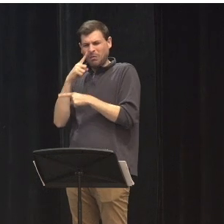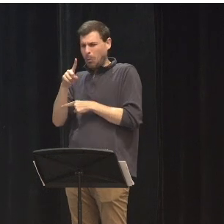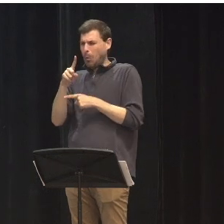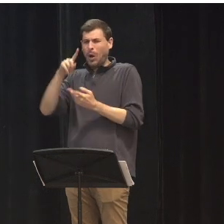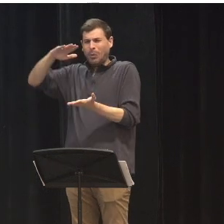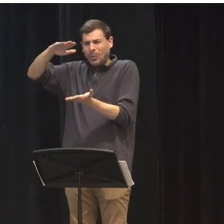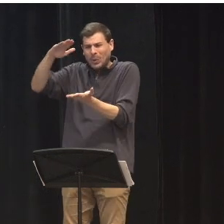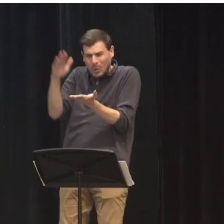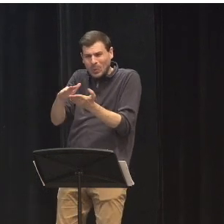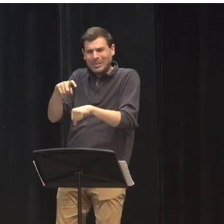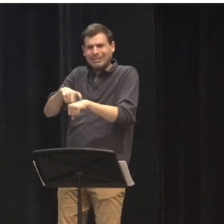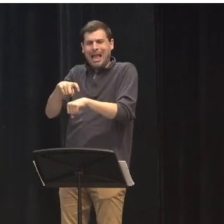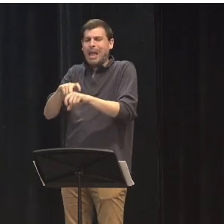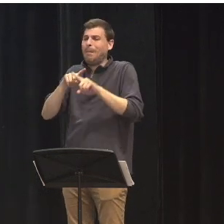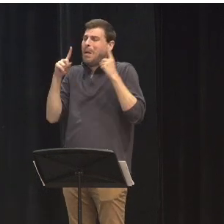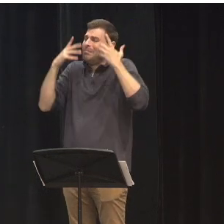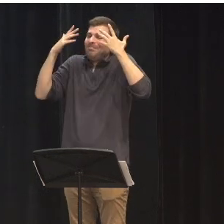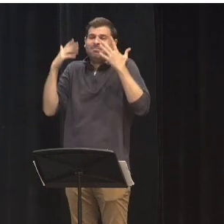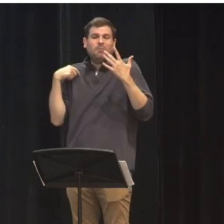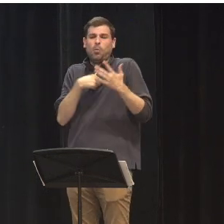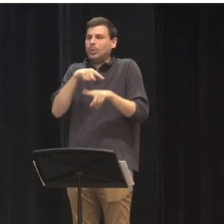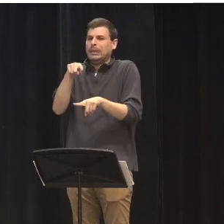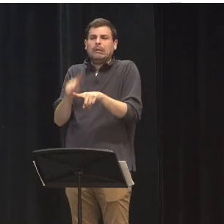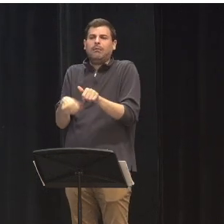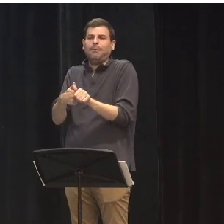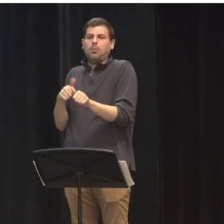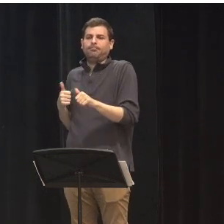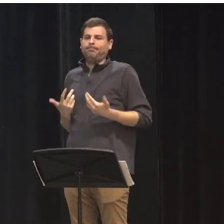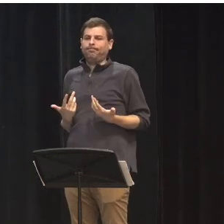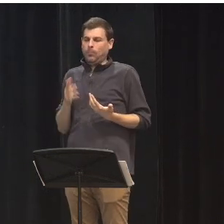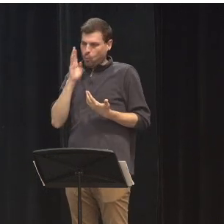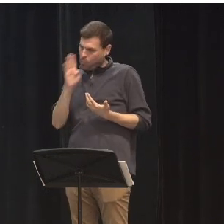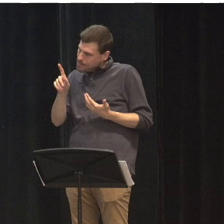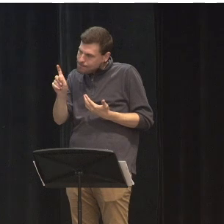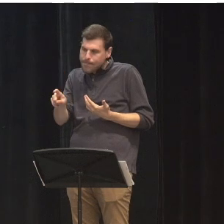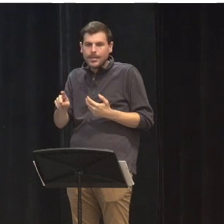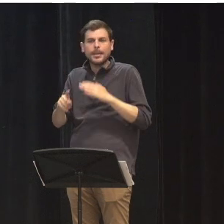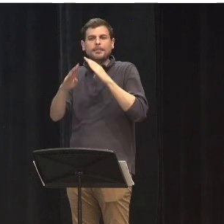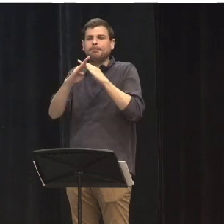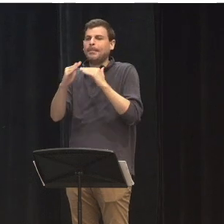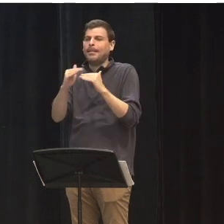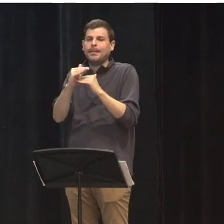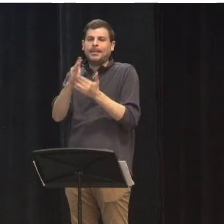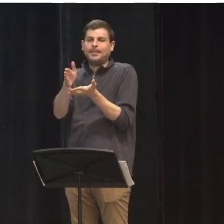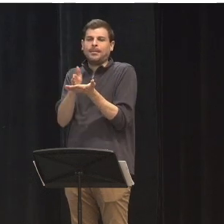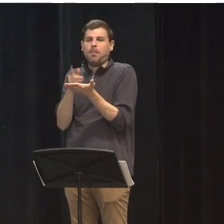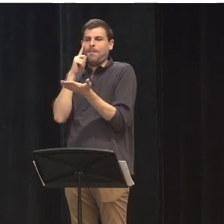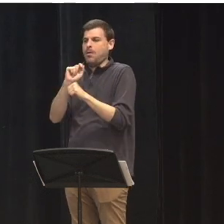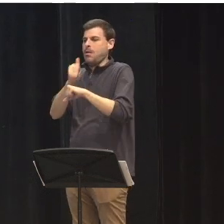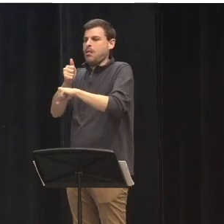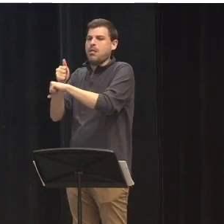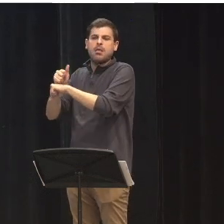to reduce these impacts, but they are unavoidable when needing to install the flood protection system. So there will